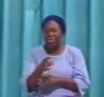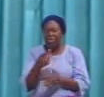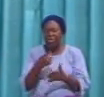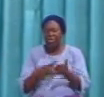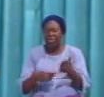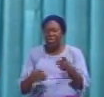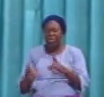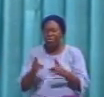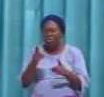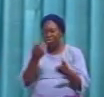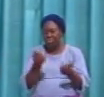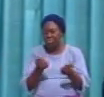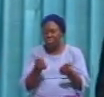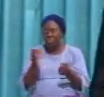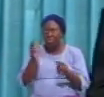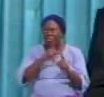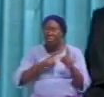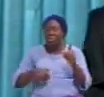Be specific.